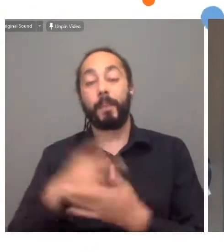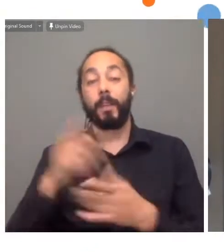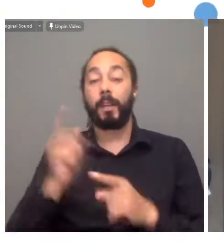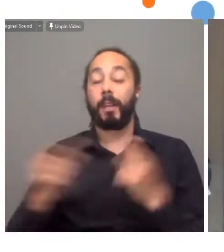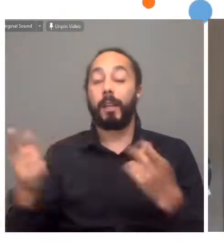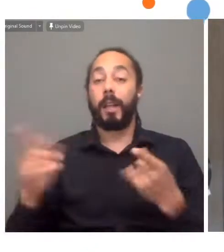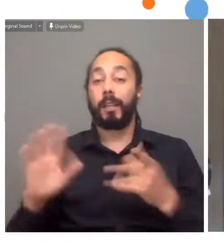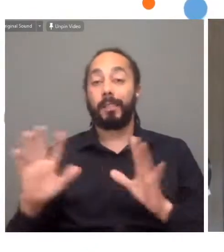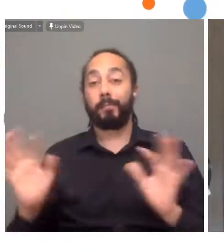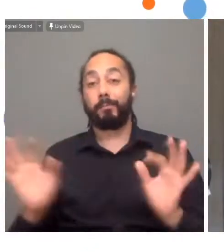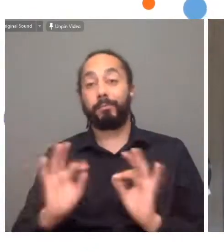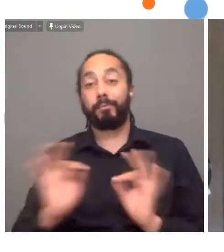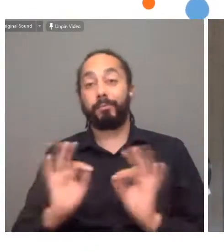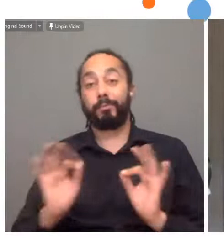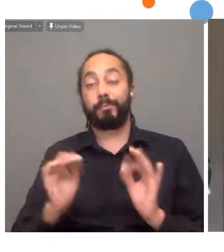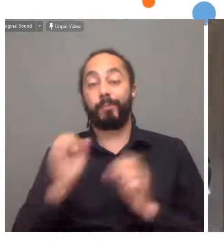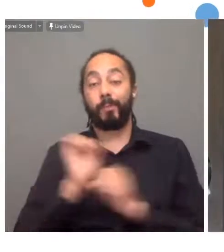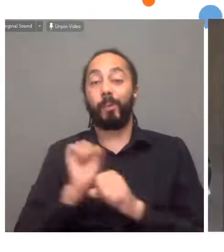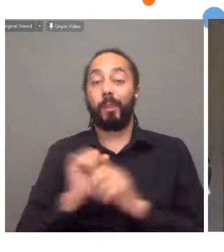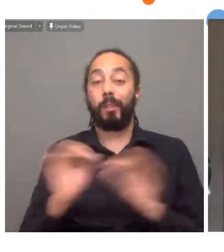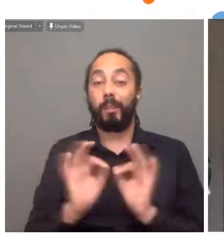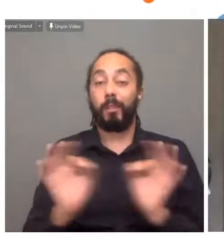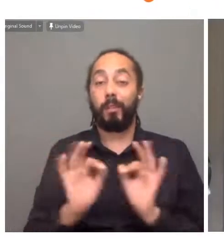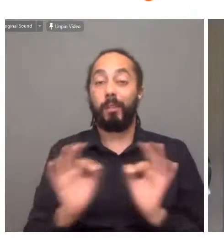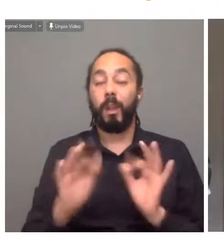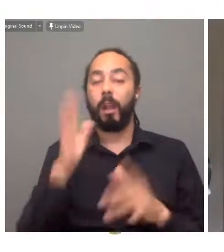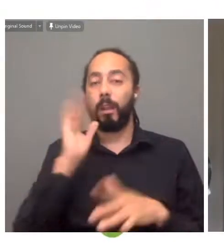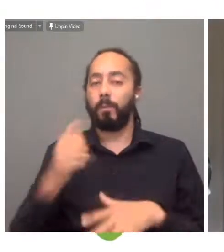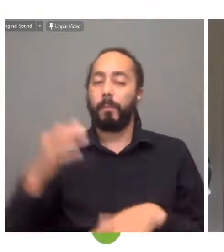from UBI, as would countless others.